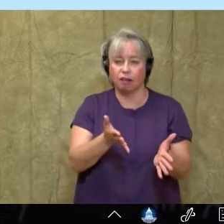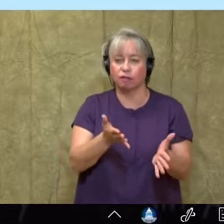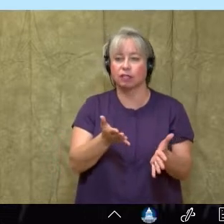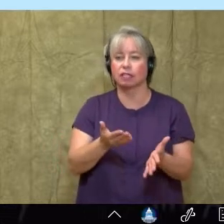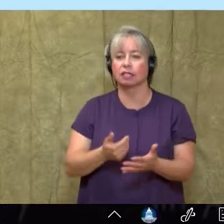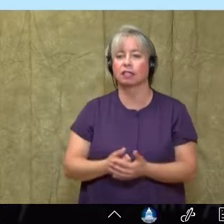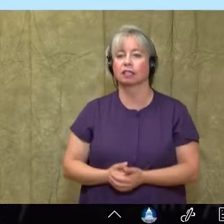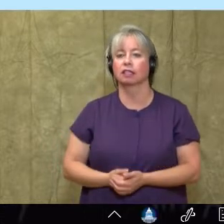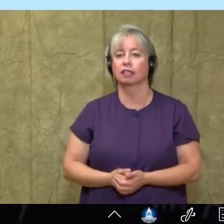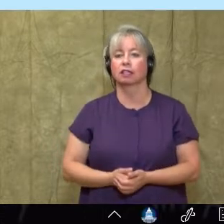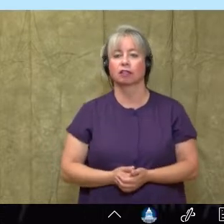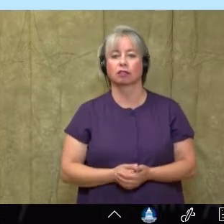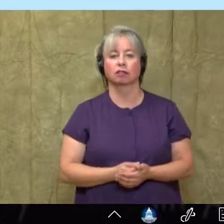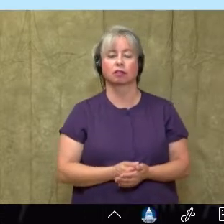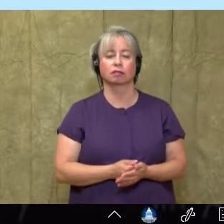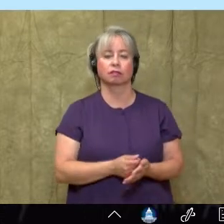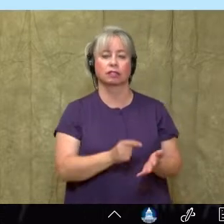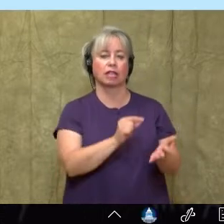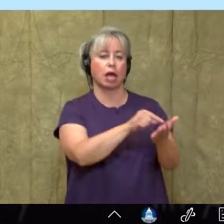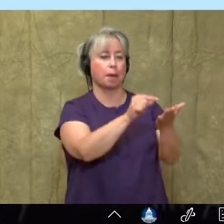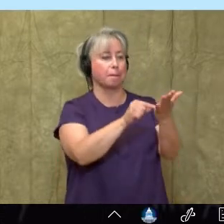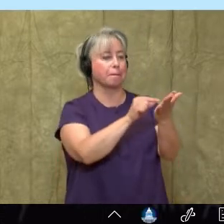root of 136,